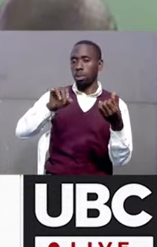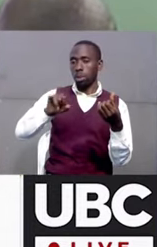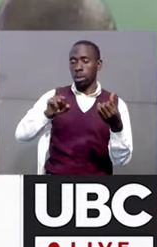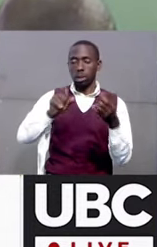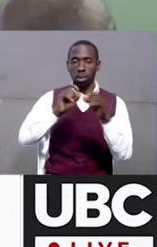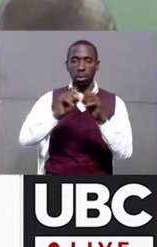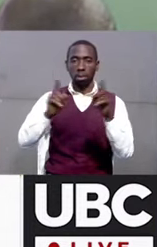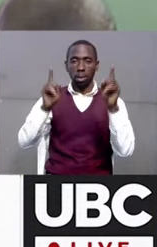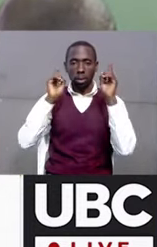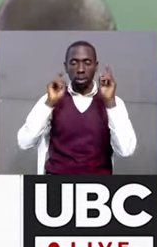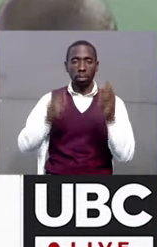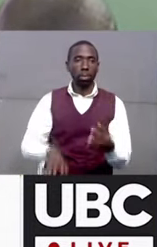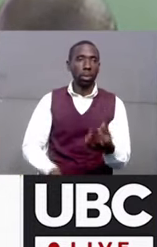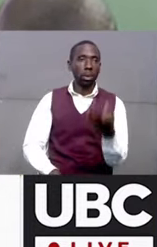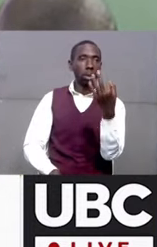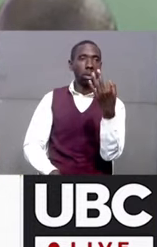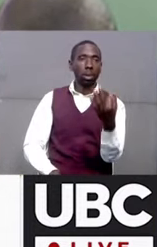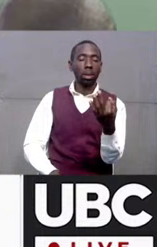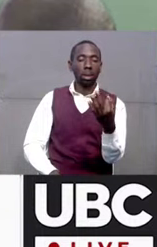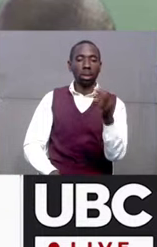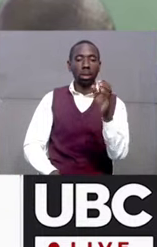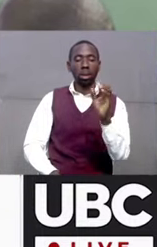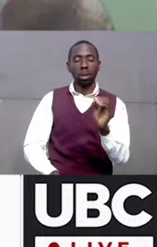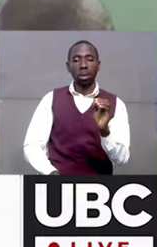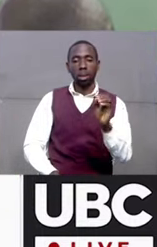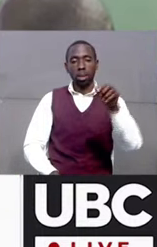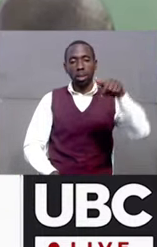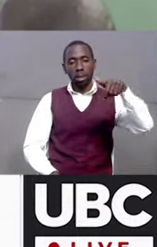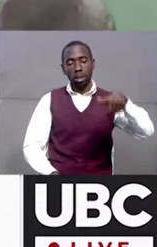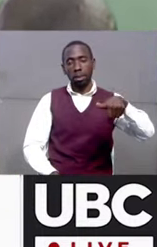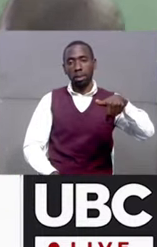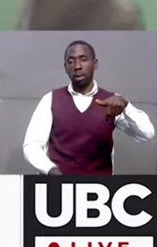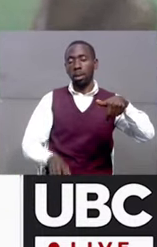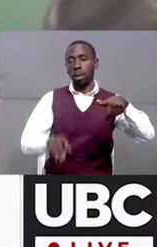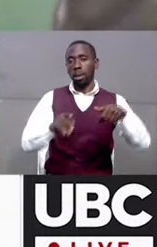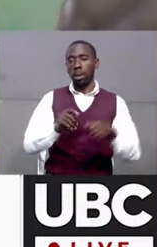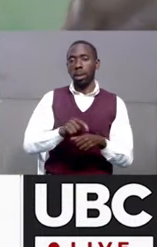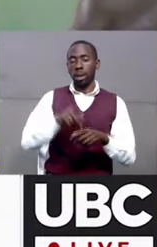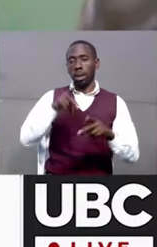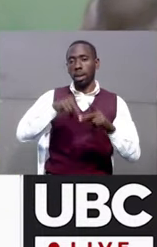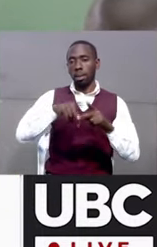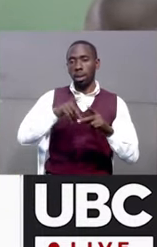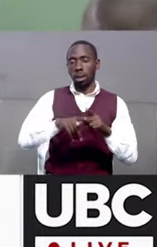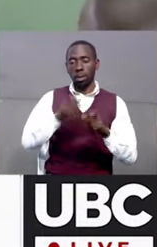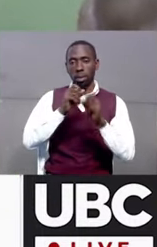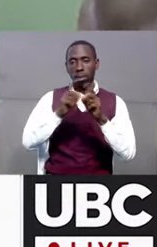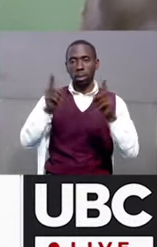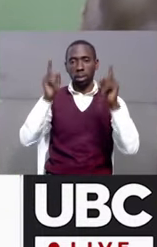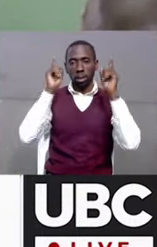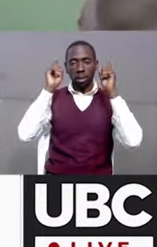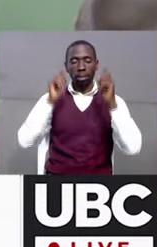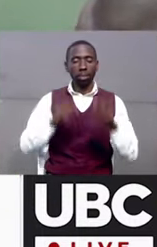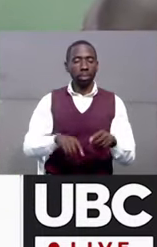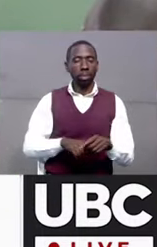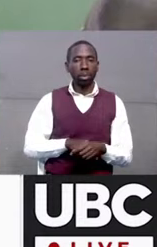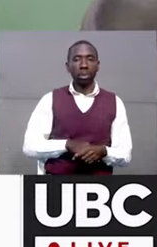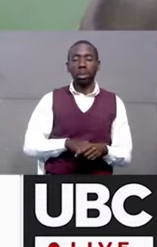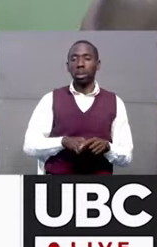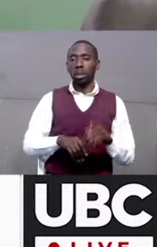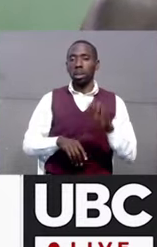vote 307, Kabale University, vote 308, Soroti